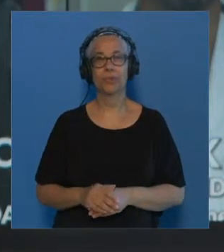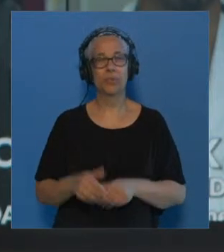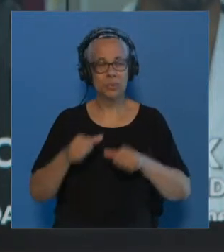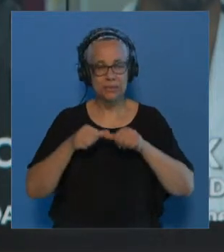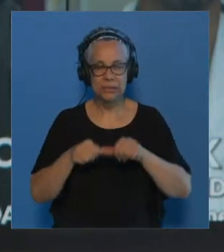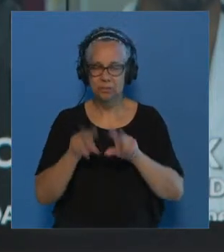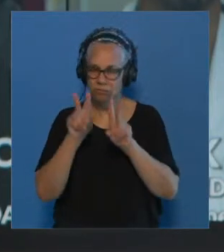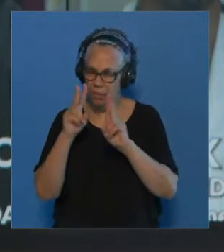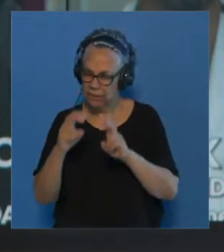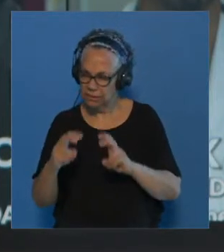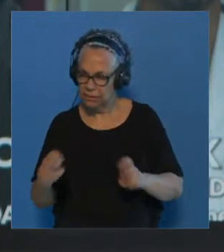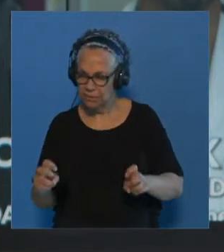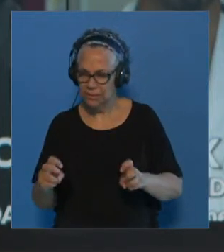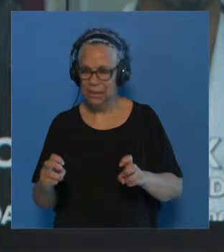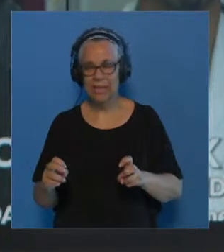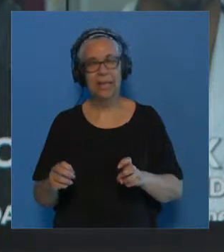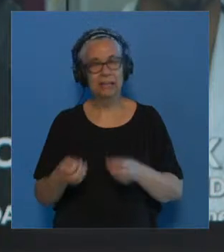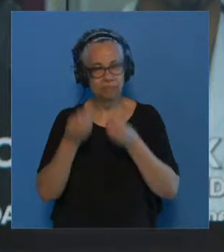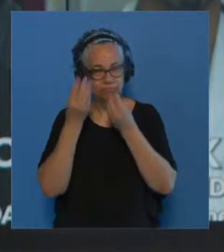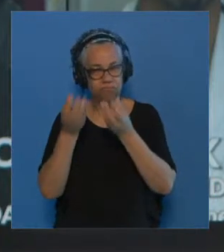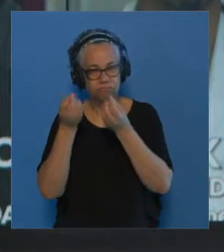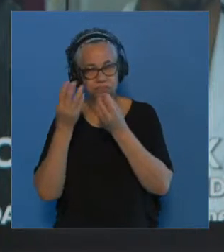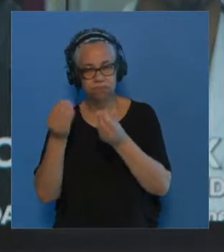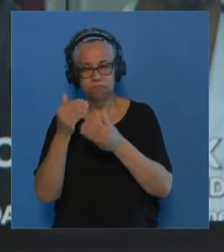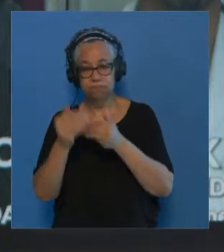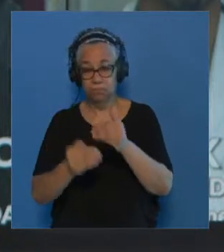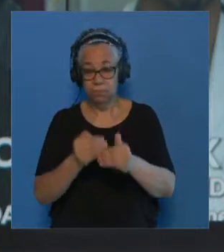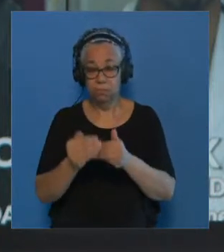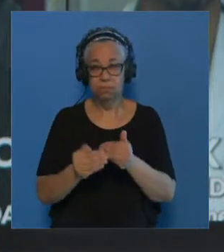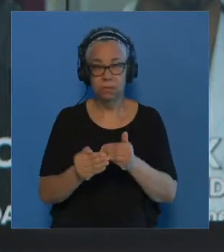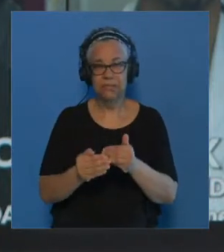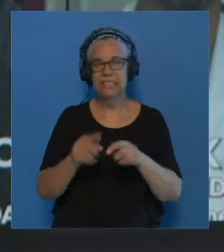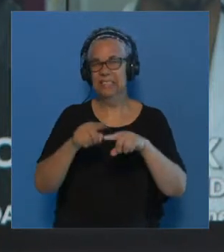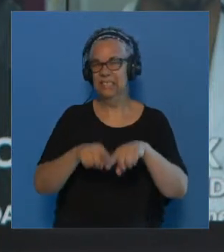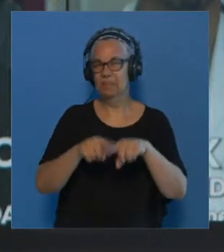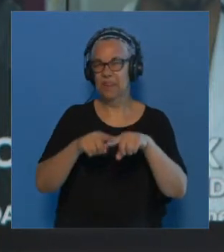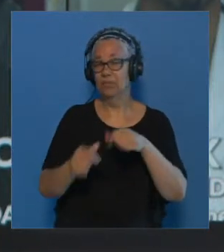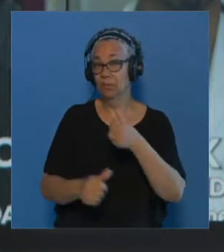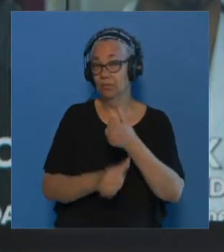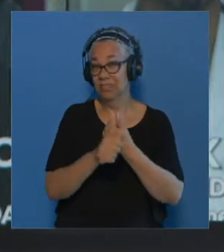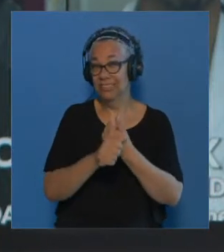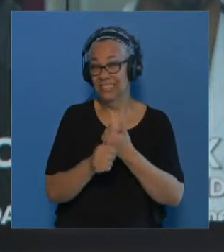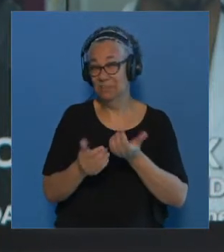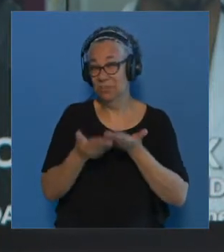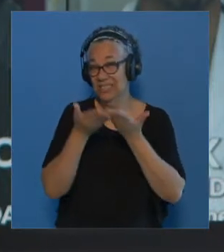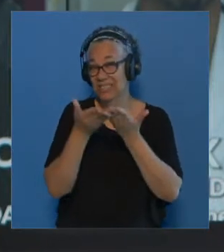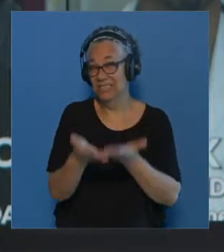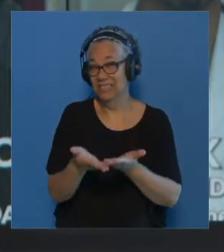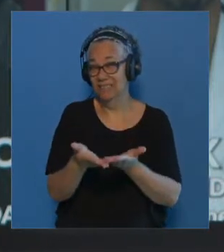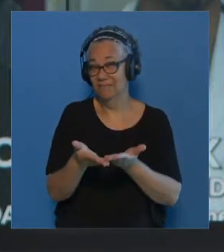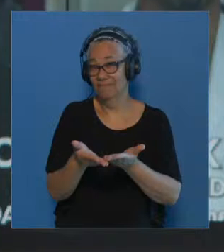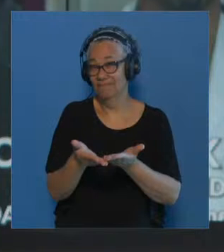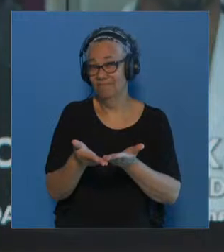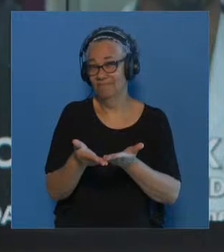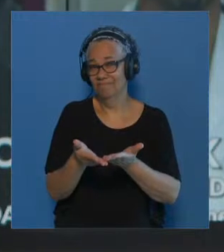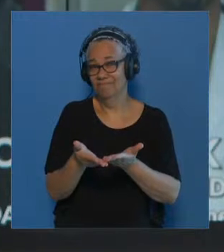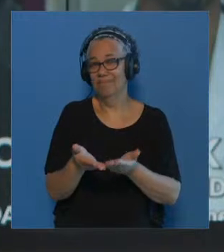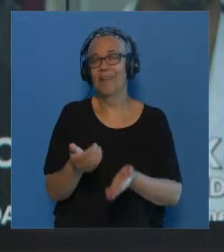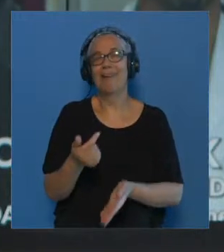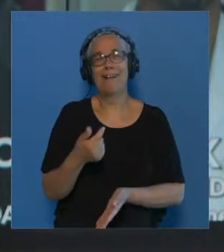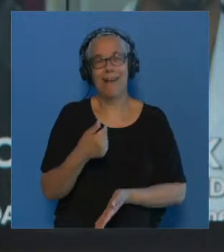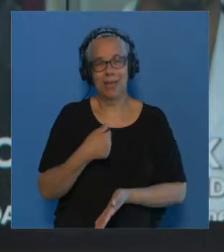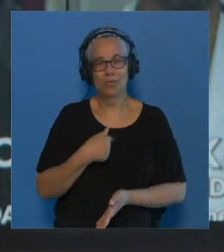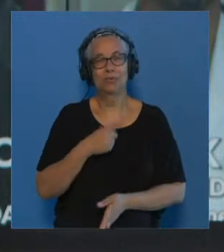Health has said, update our procedures based upon the risks that present themselves. I, however, want to ensure